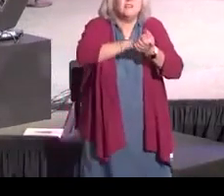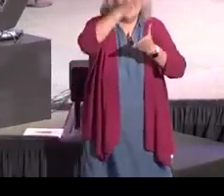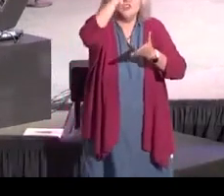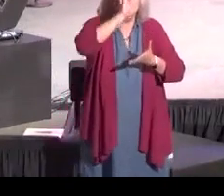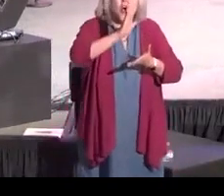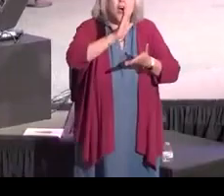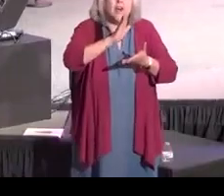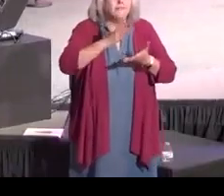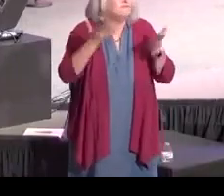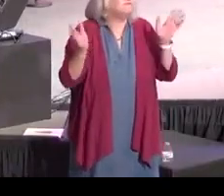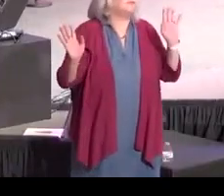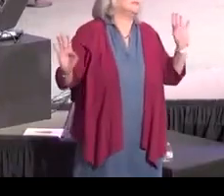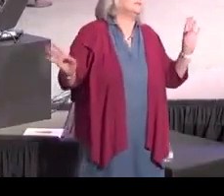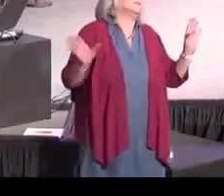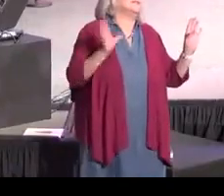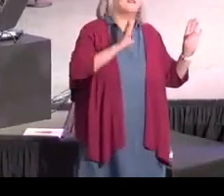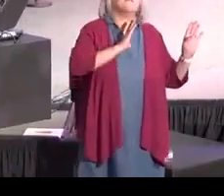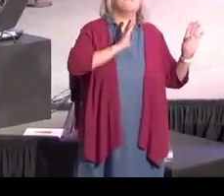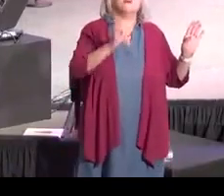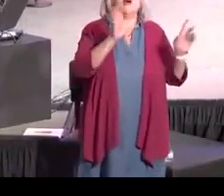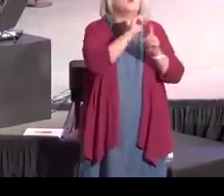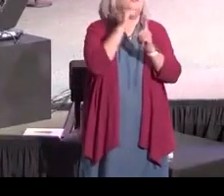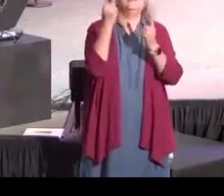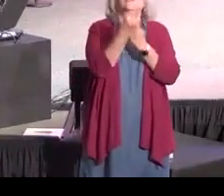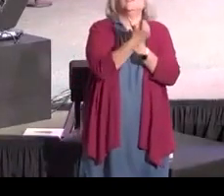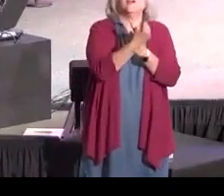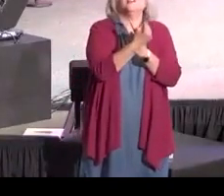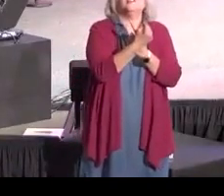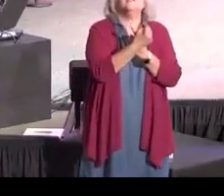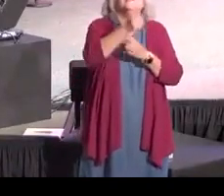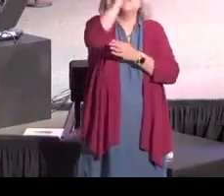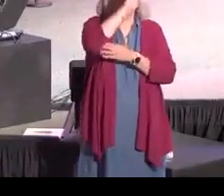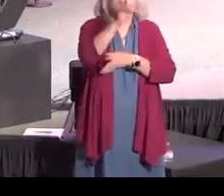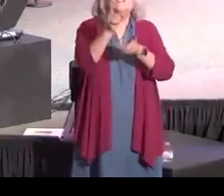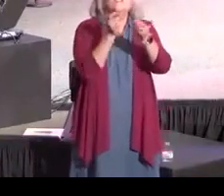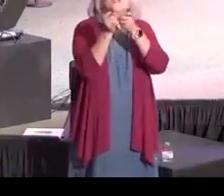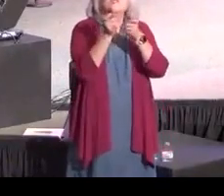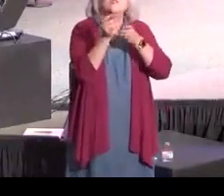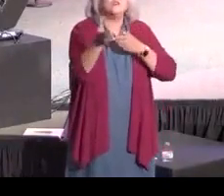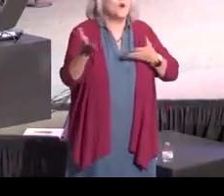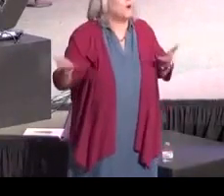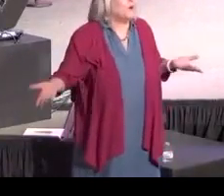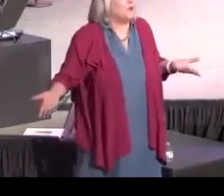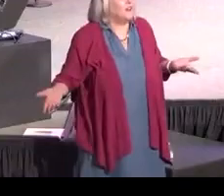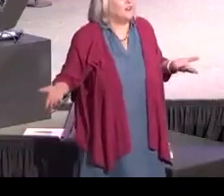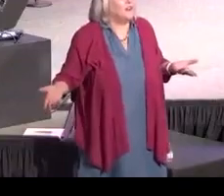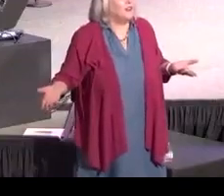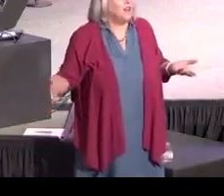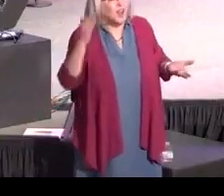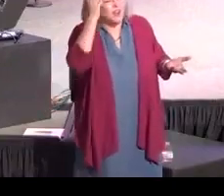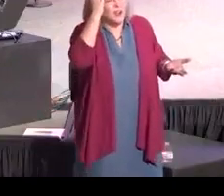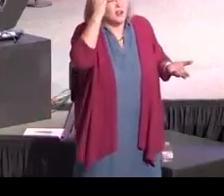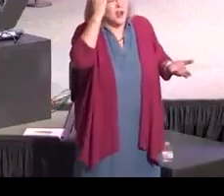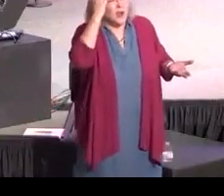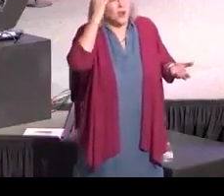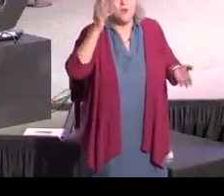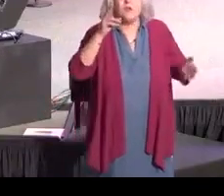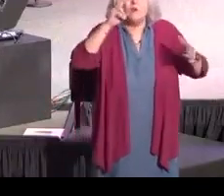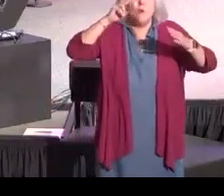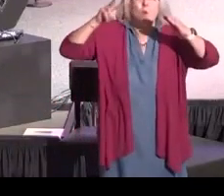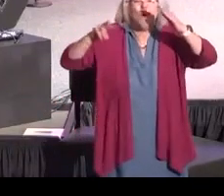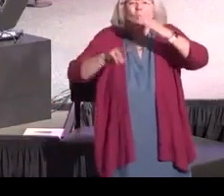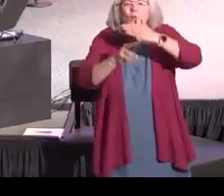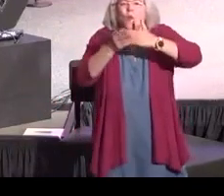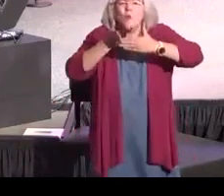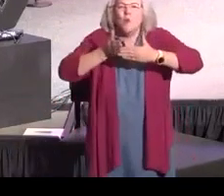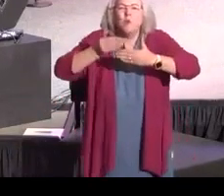When you're a Christian, you see things differently. You can look toward the future with a sense of expectation that God has a